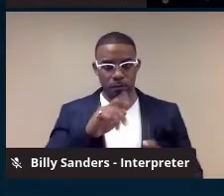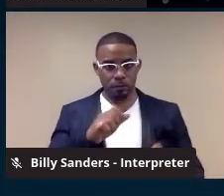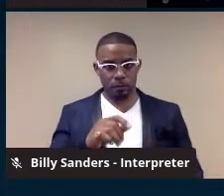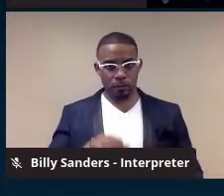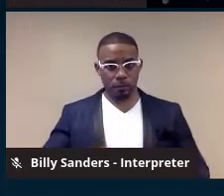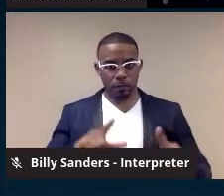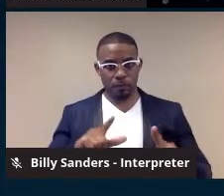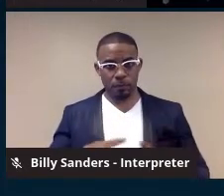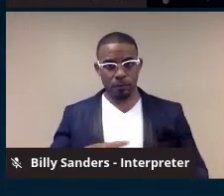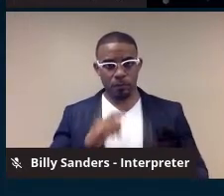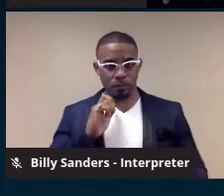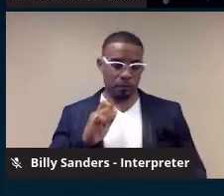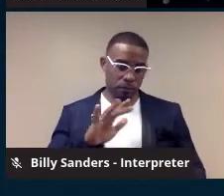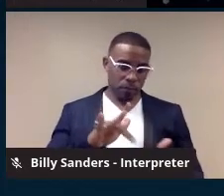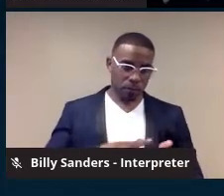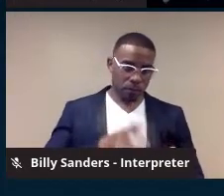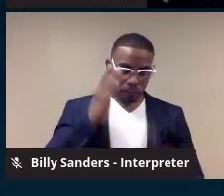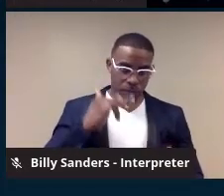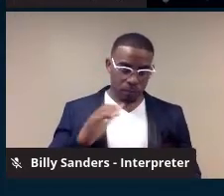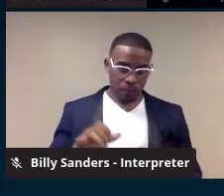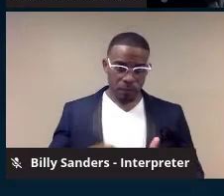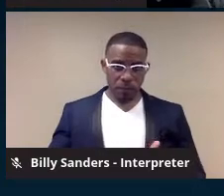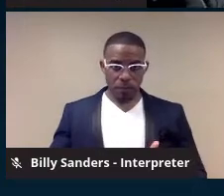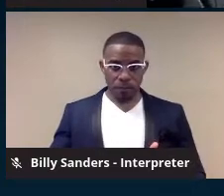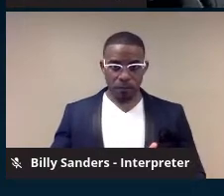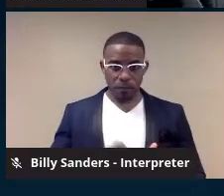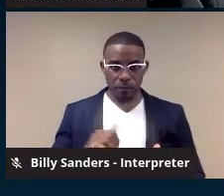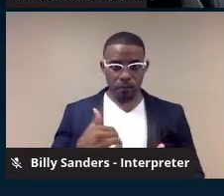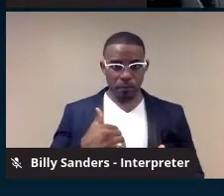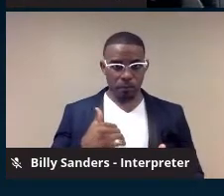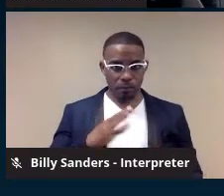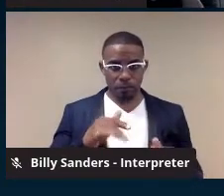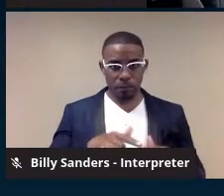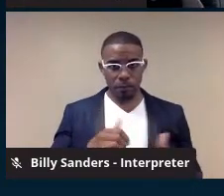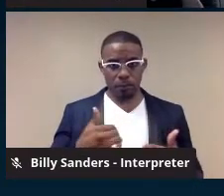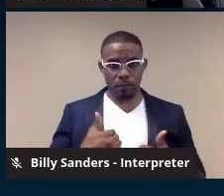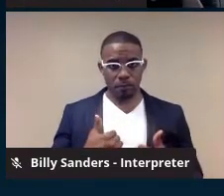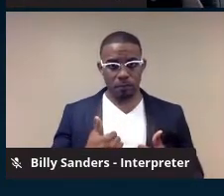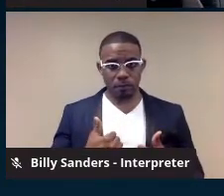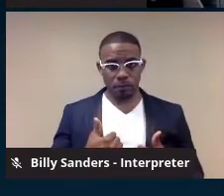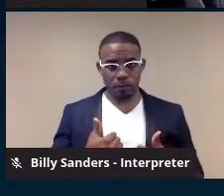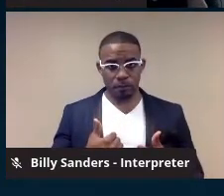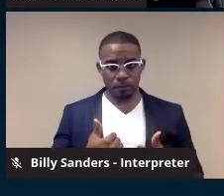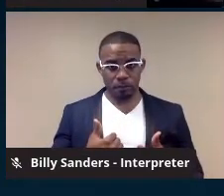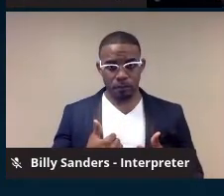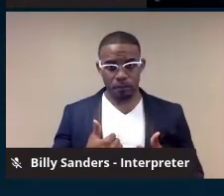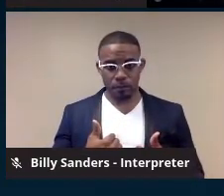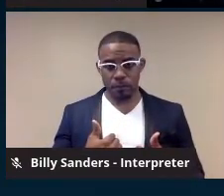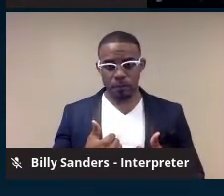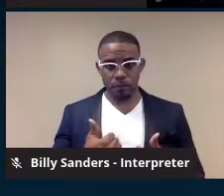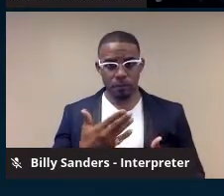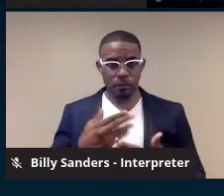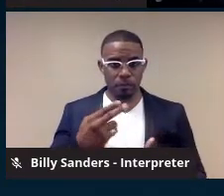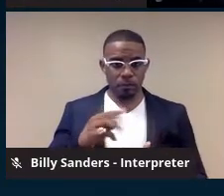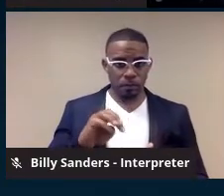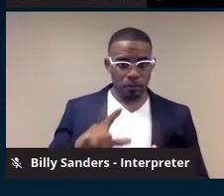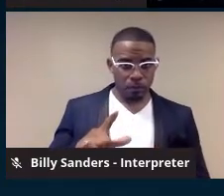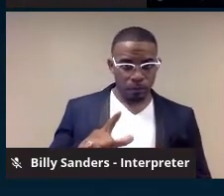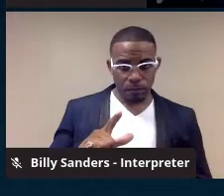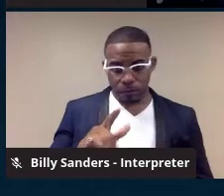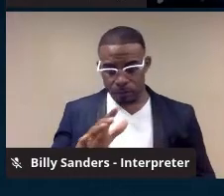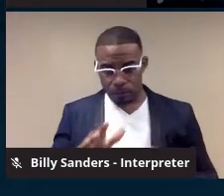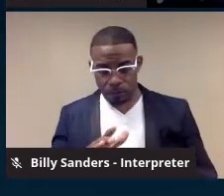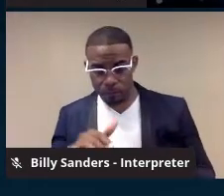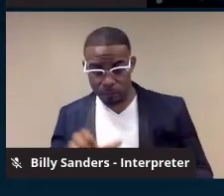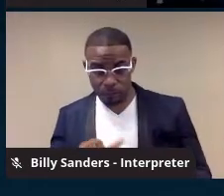it's counter. That's what I want to do. So we have a counter. So we have some HTML that has a current count. It does